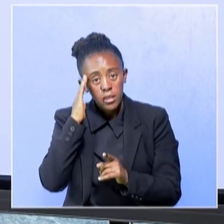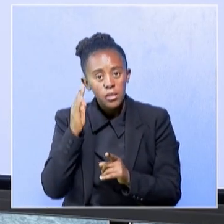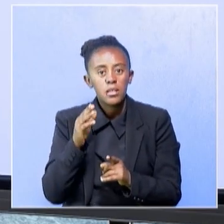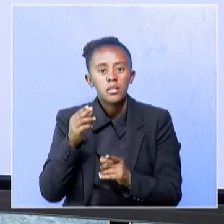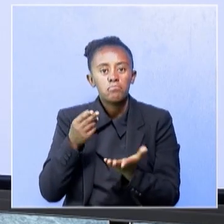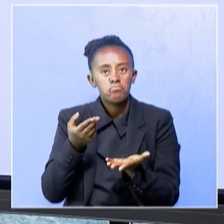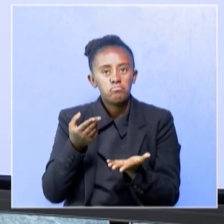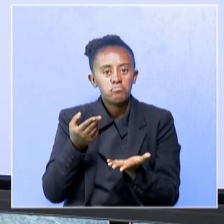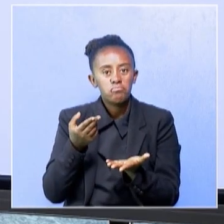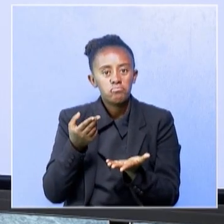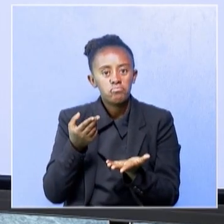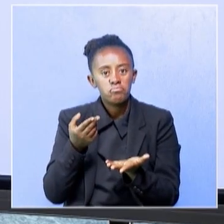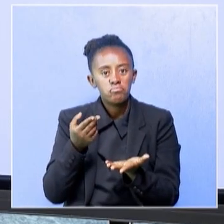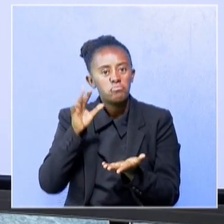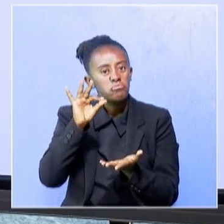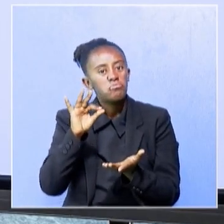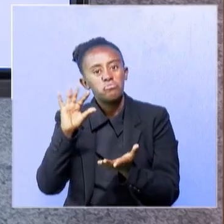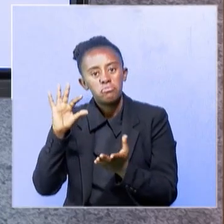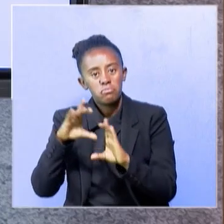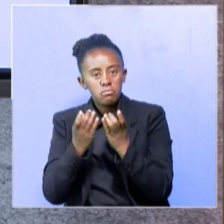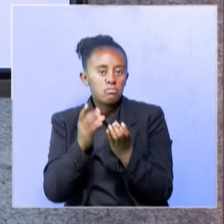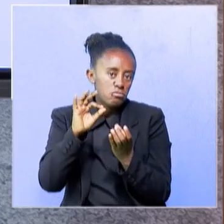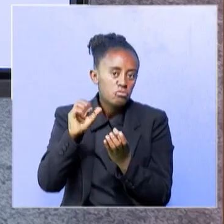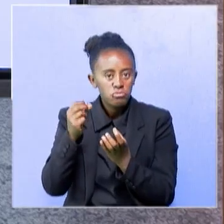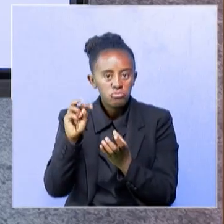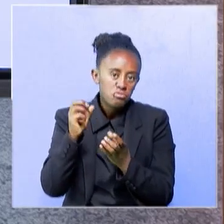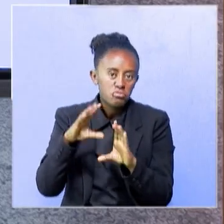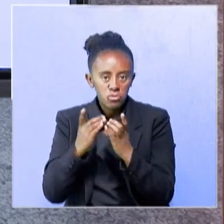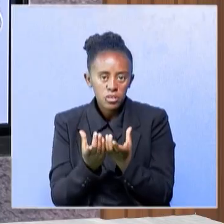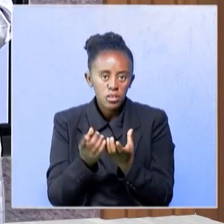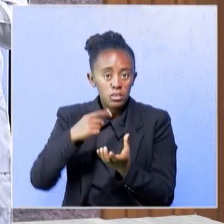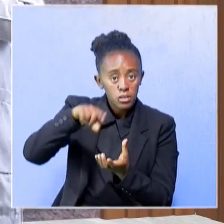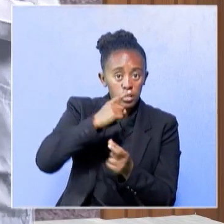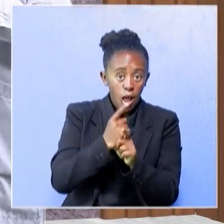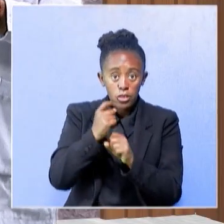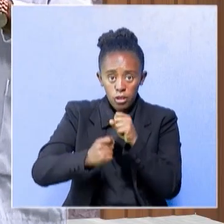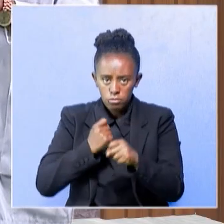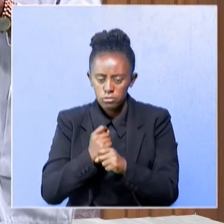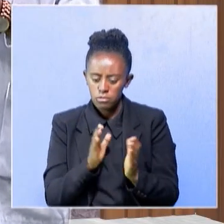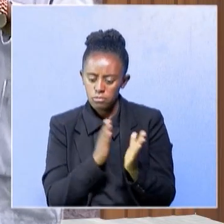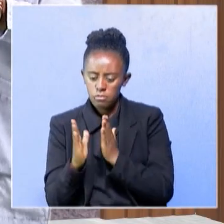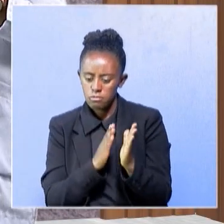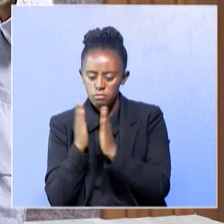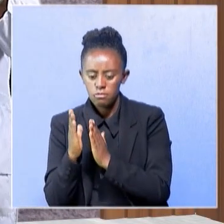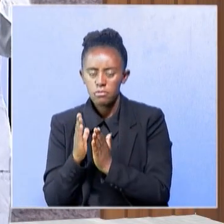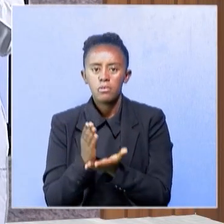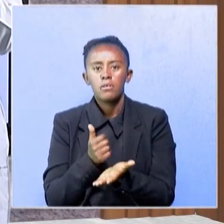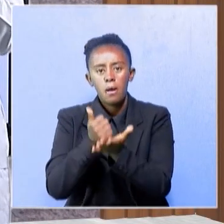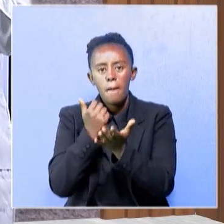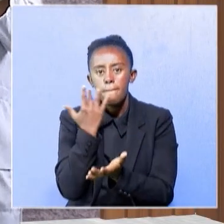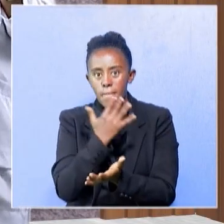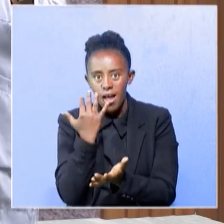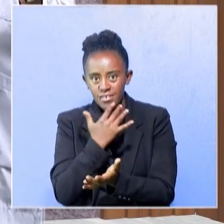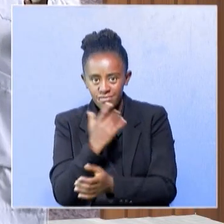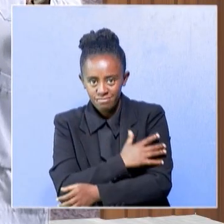high school, I'm sure that you become on the right age and you have to be ready to donate your blood to the